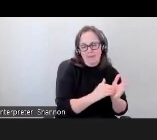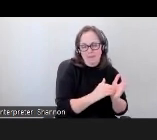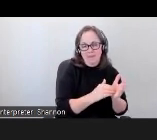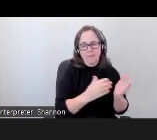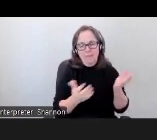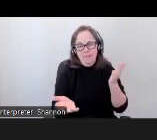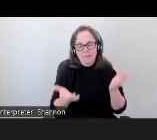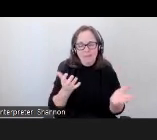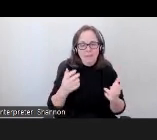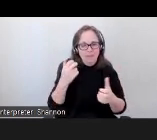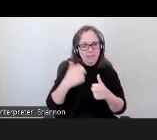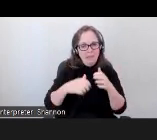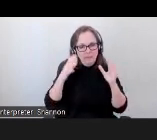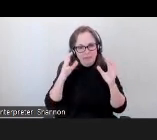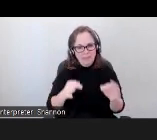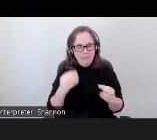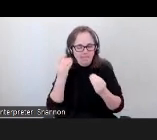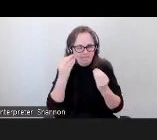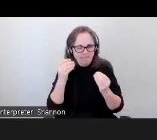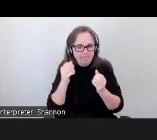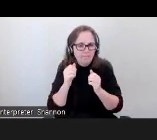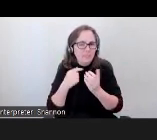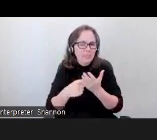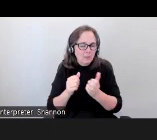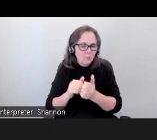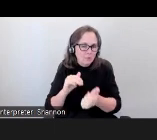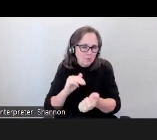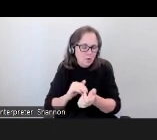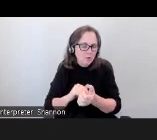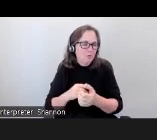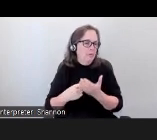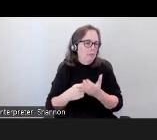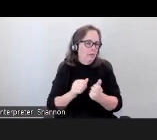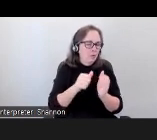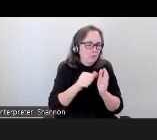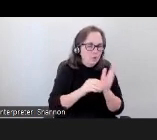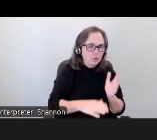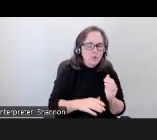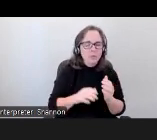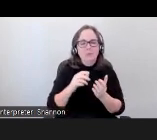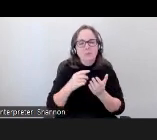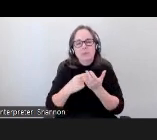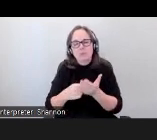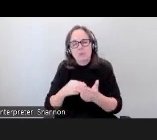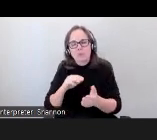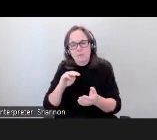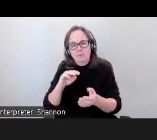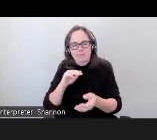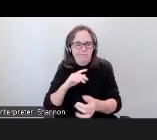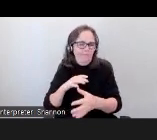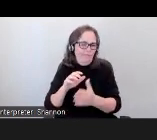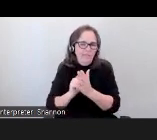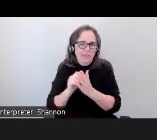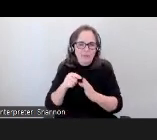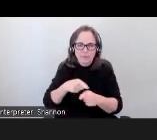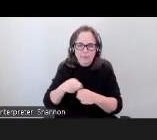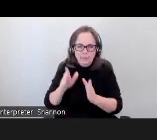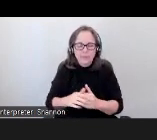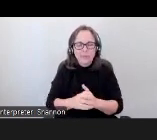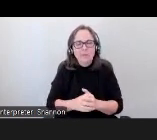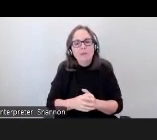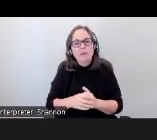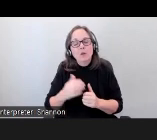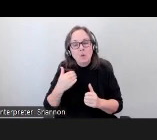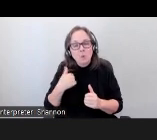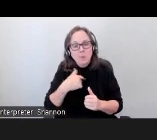are tough decisions that you need to make with your doctors, your surgeons, your oncologists. And we do have ongoing clinical trials in